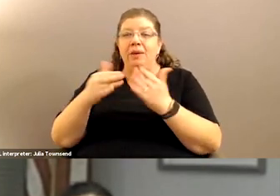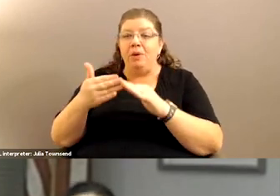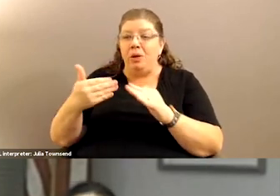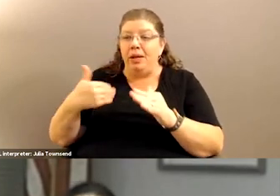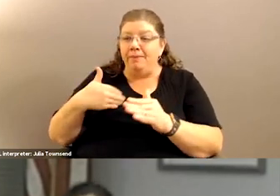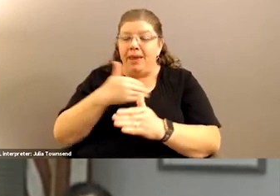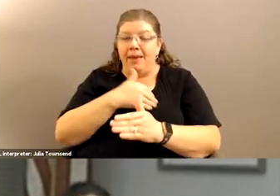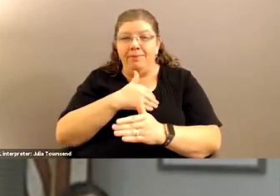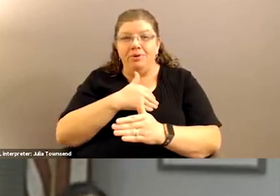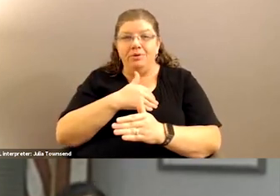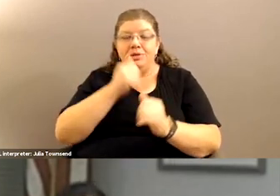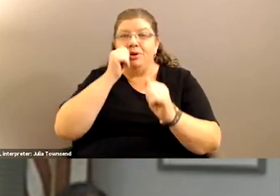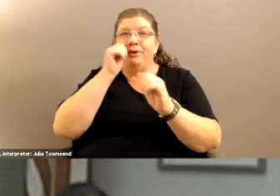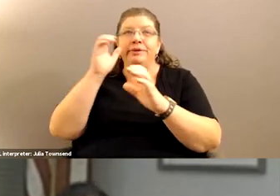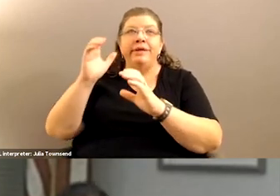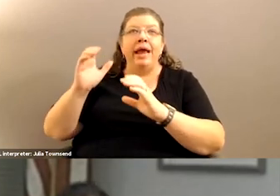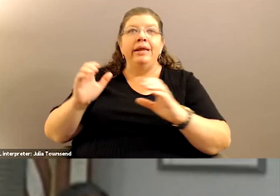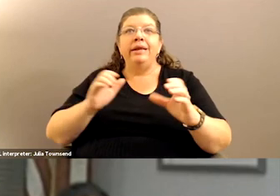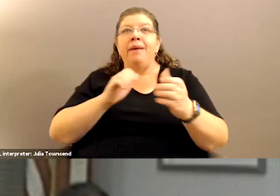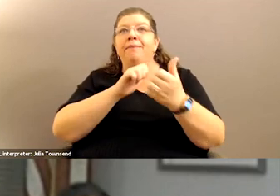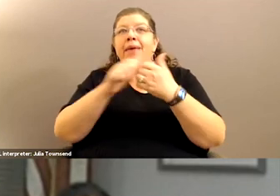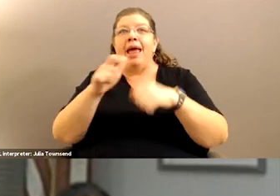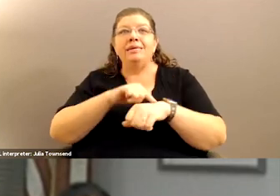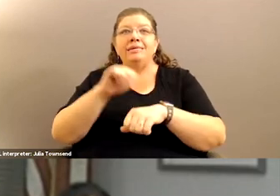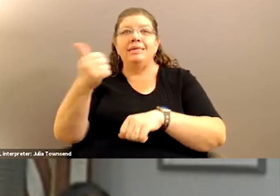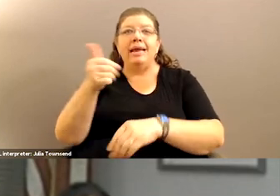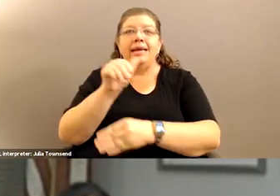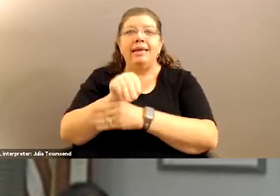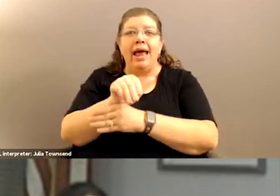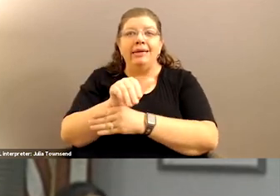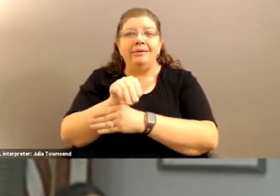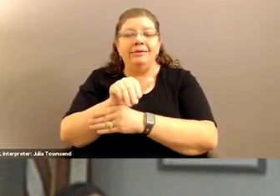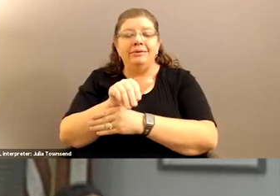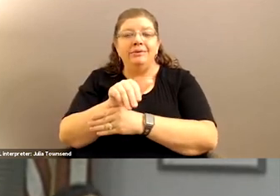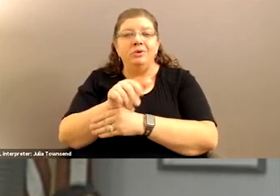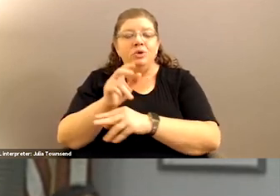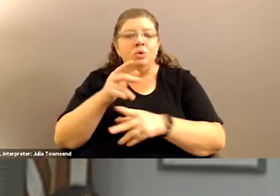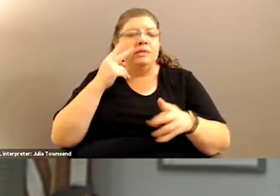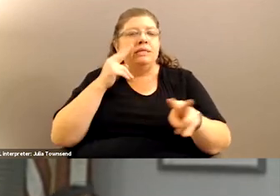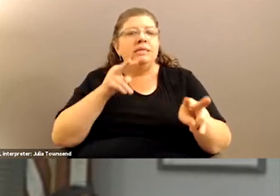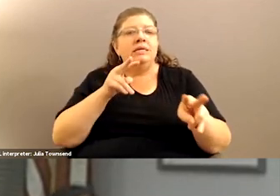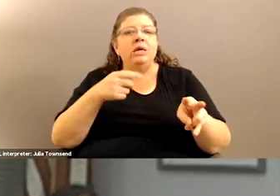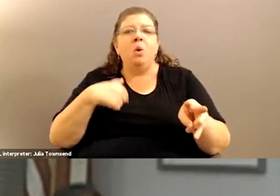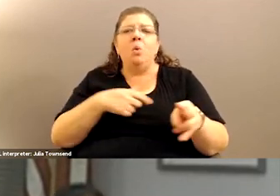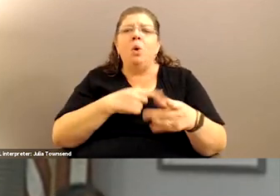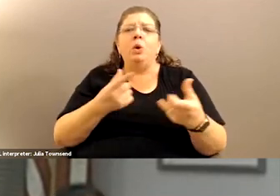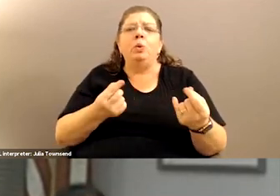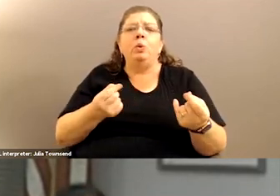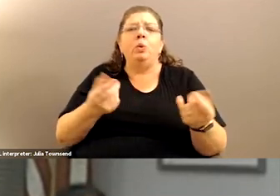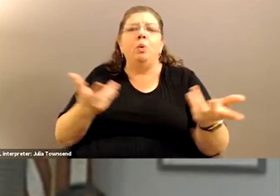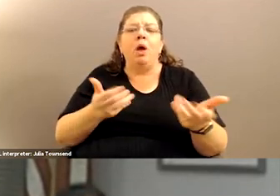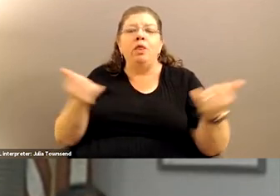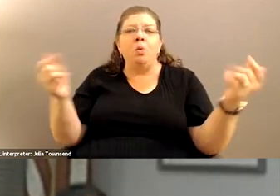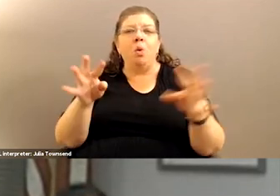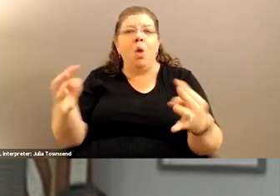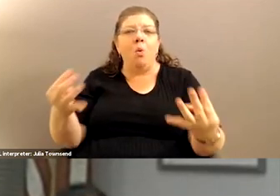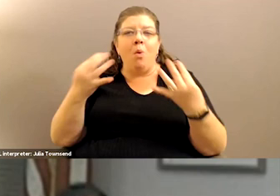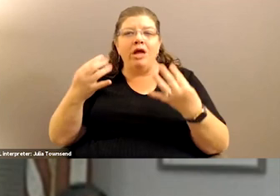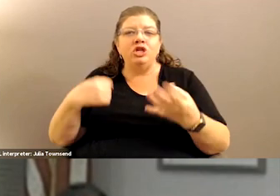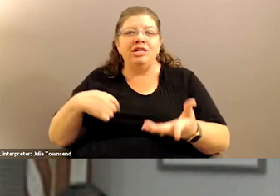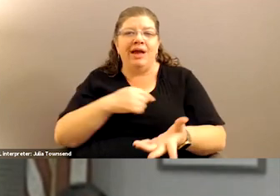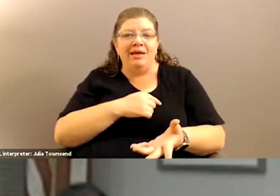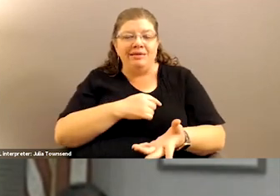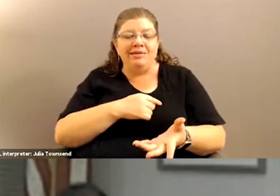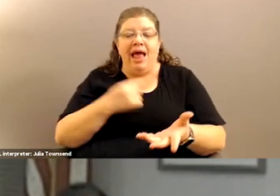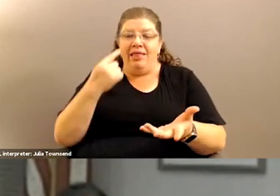that are staying up until you know past 10 to look at what we're gonna do right they're all watching um and